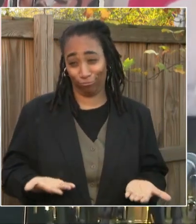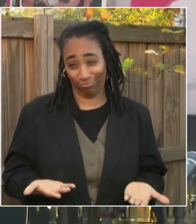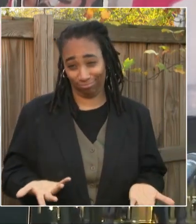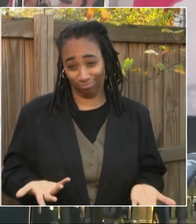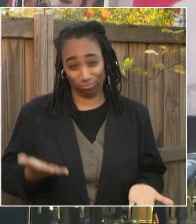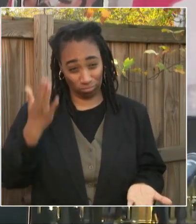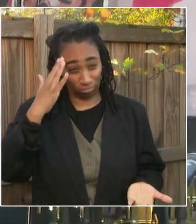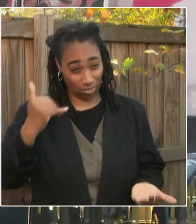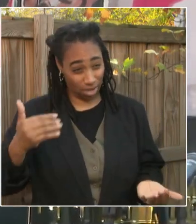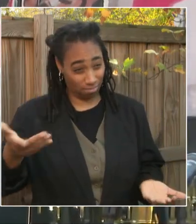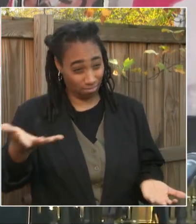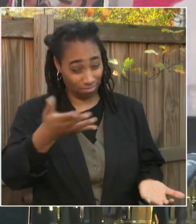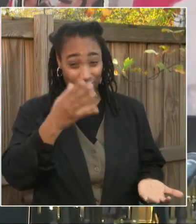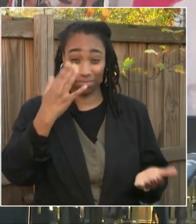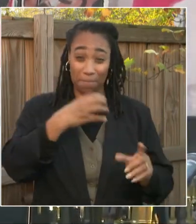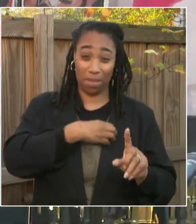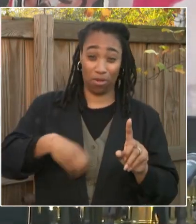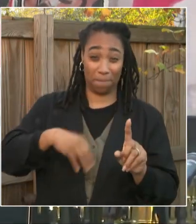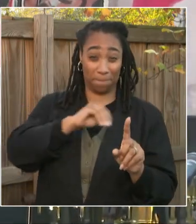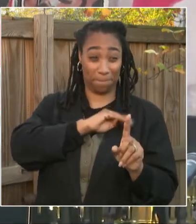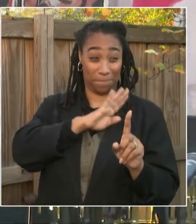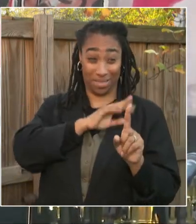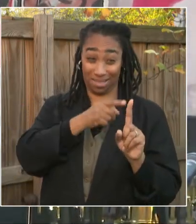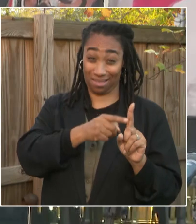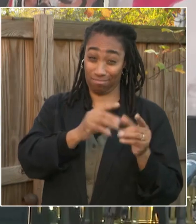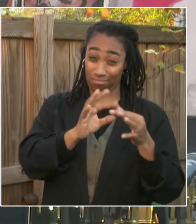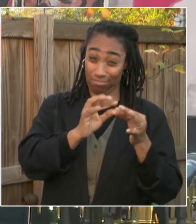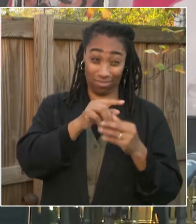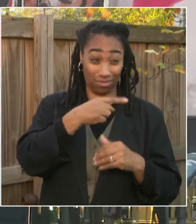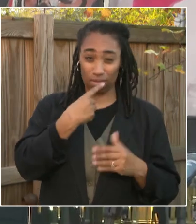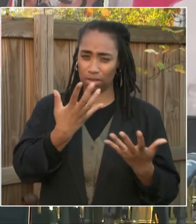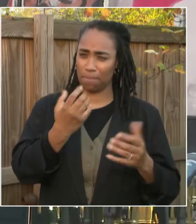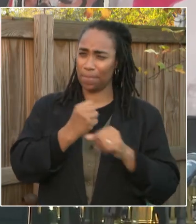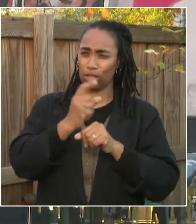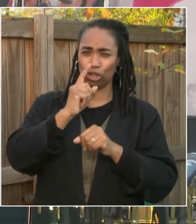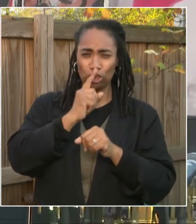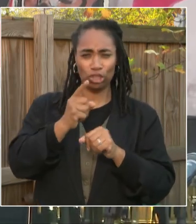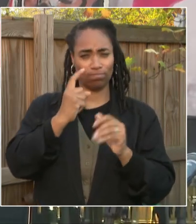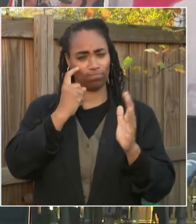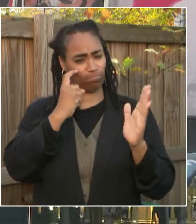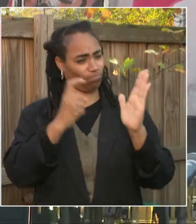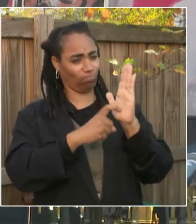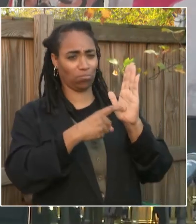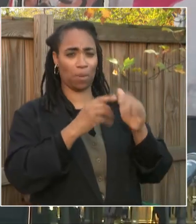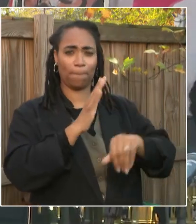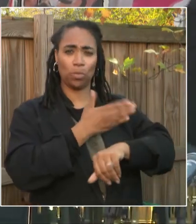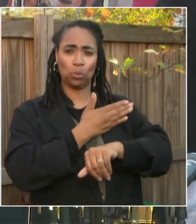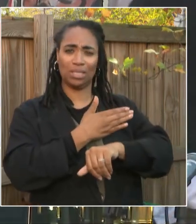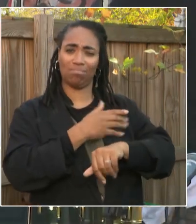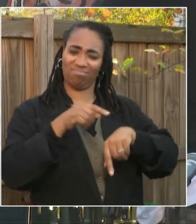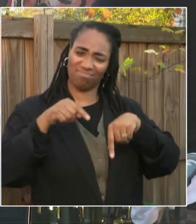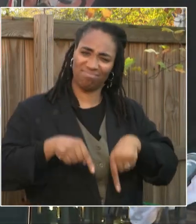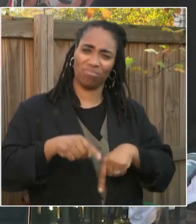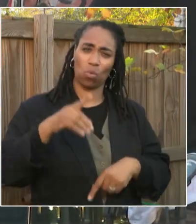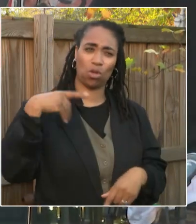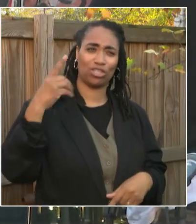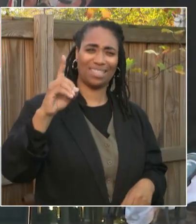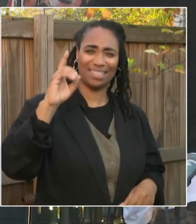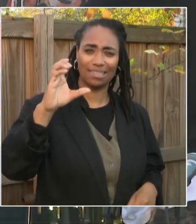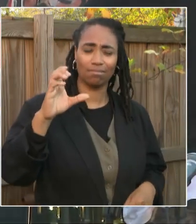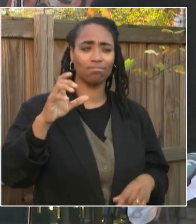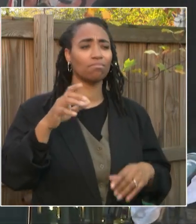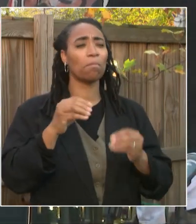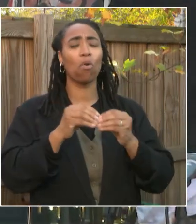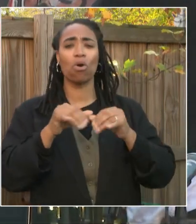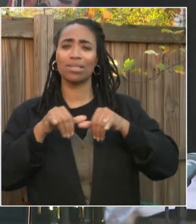Bowser made our music the official music of Washington, D.C., that set a standard. Because I've been all over the